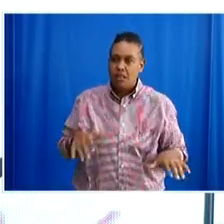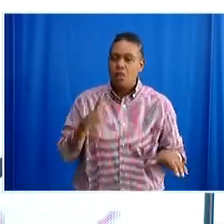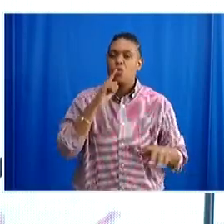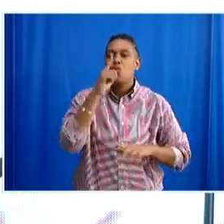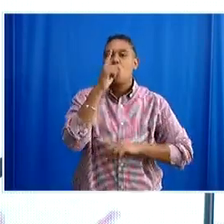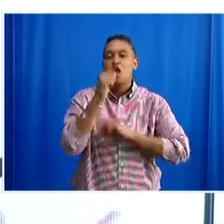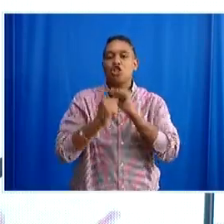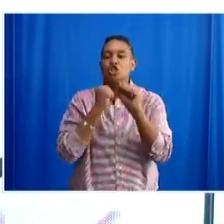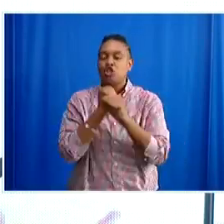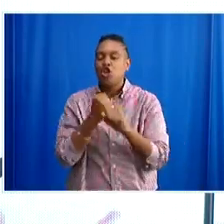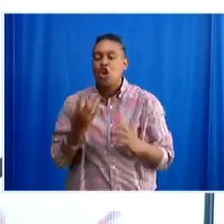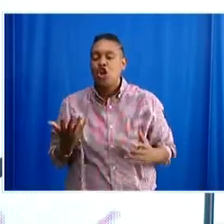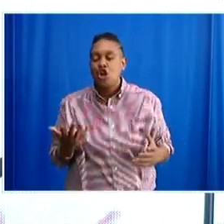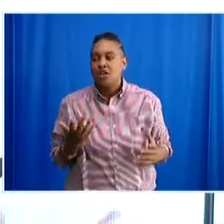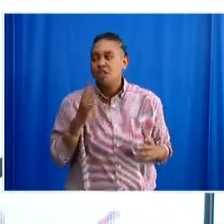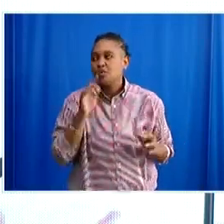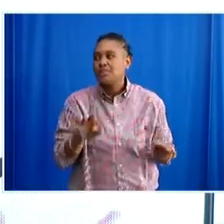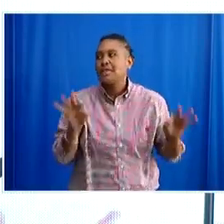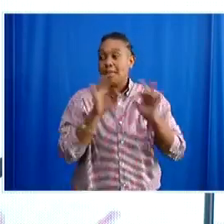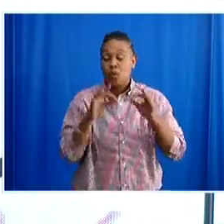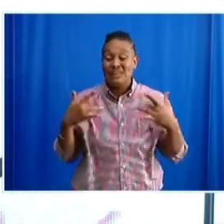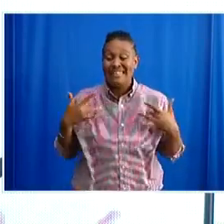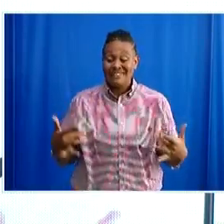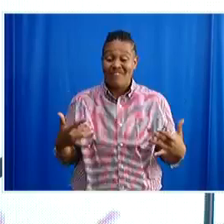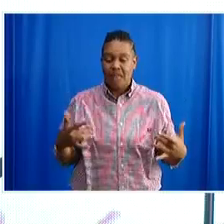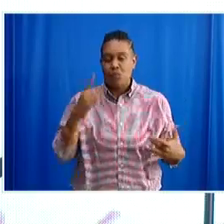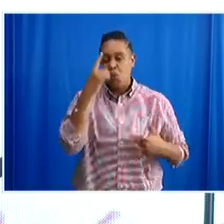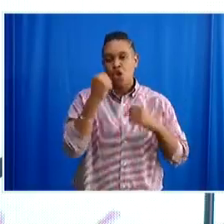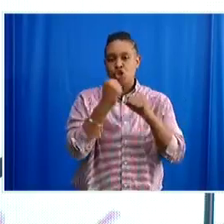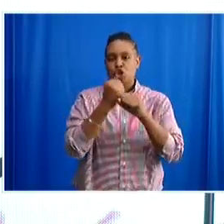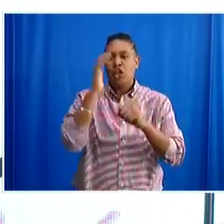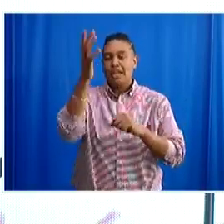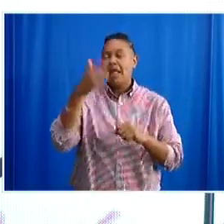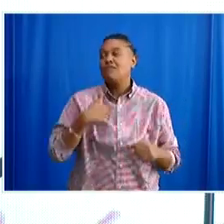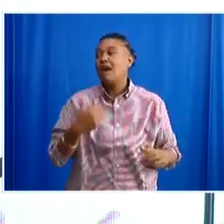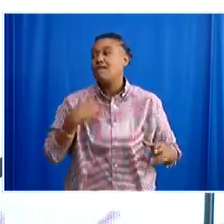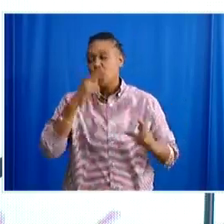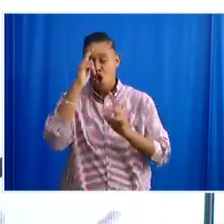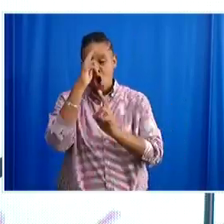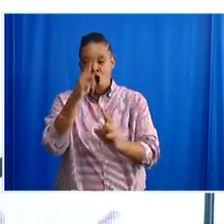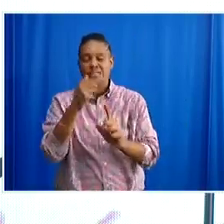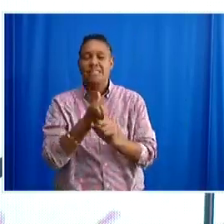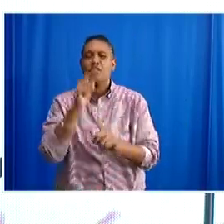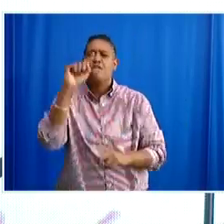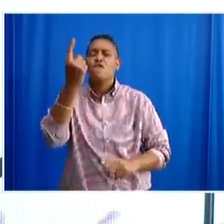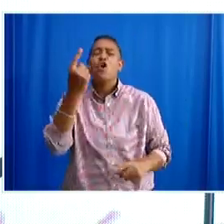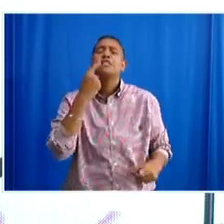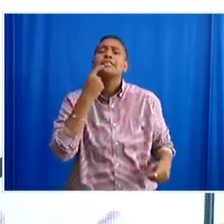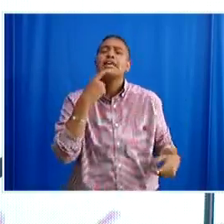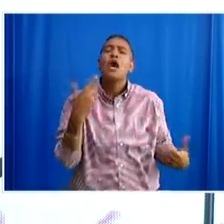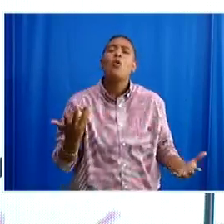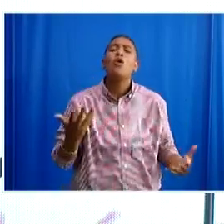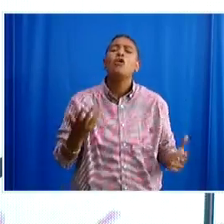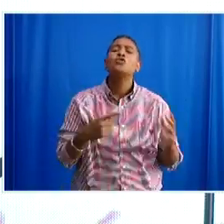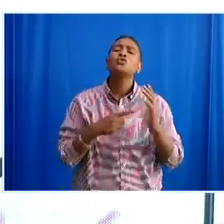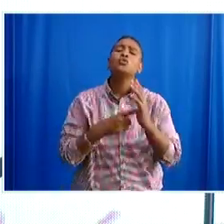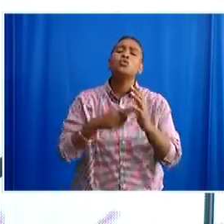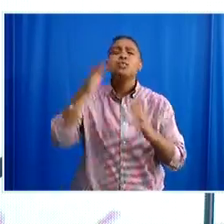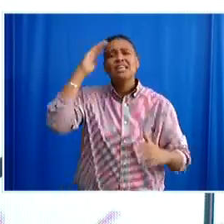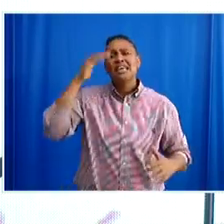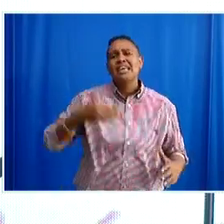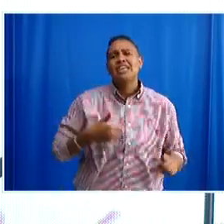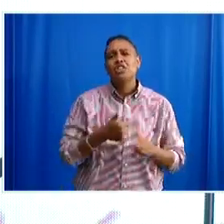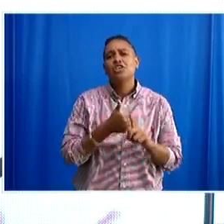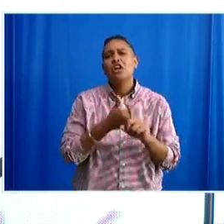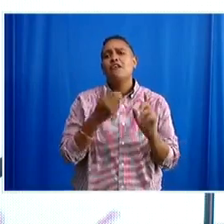year to this important event. I have the honor to, first of all, introduce a